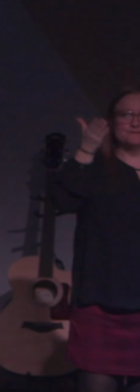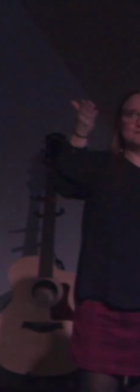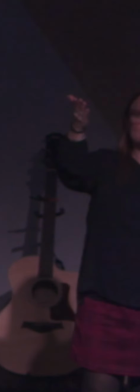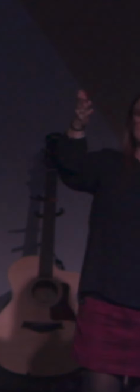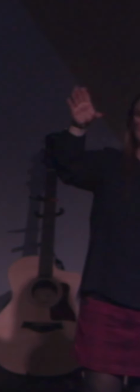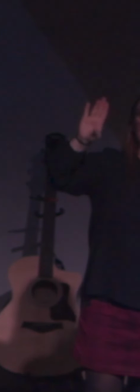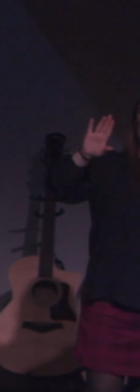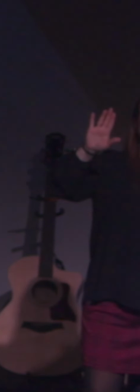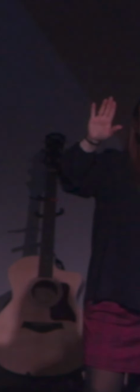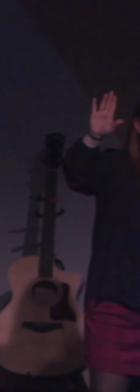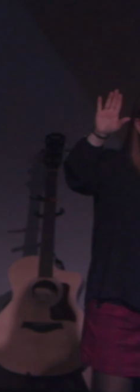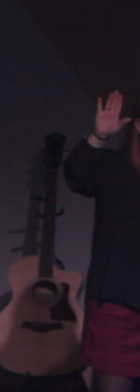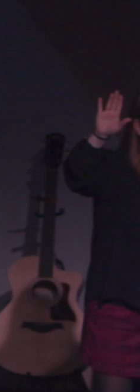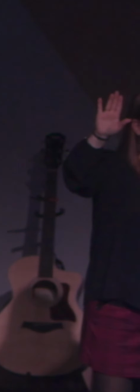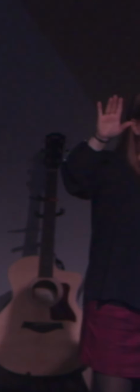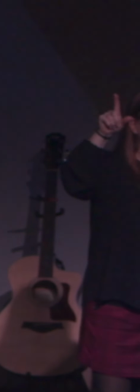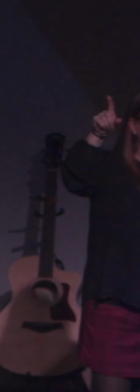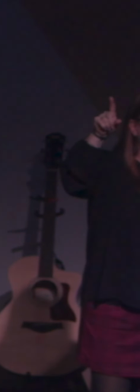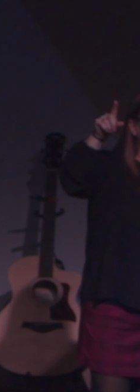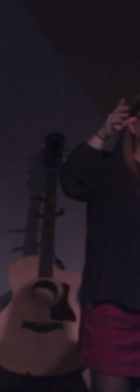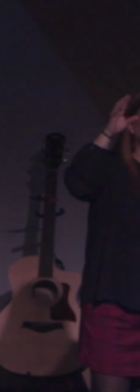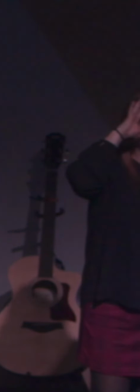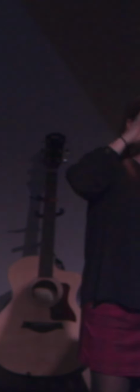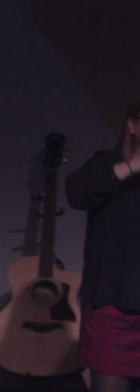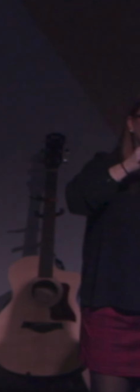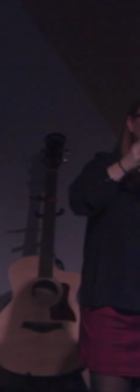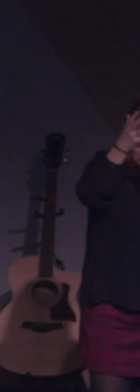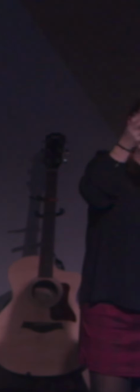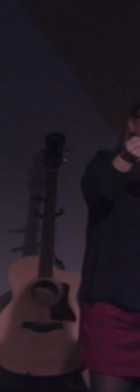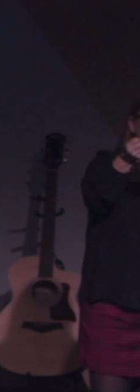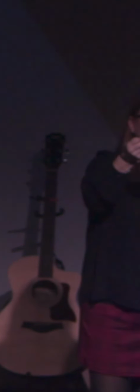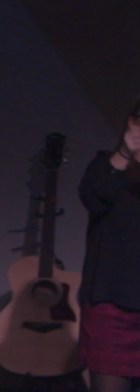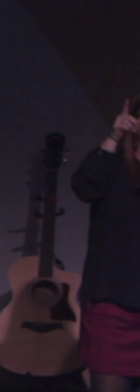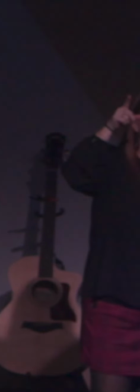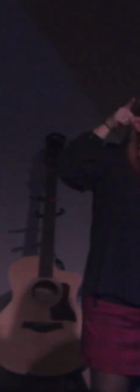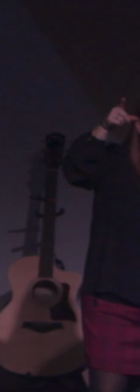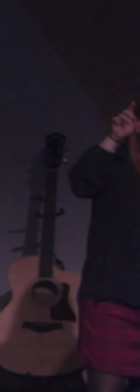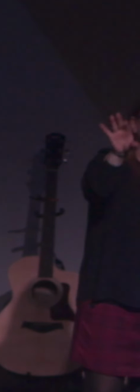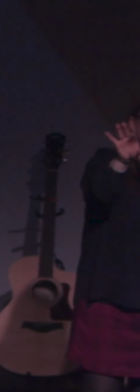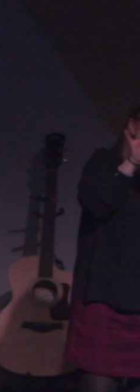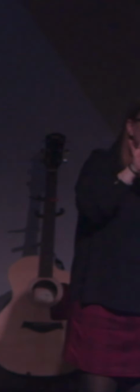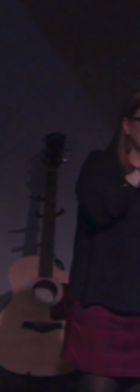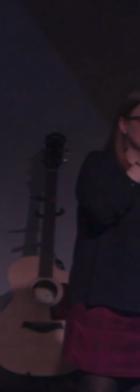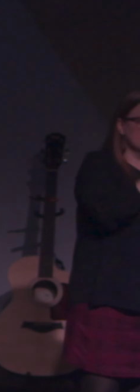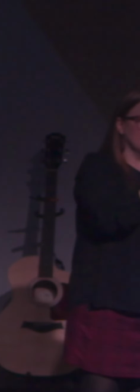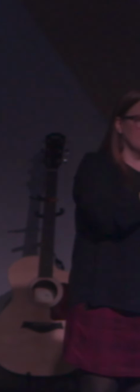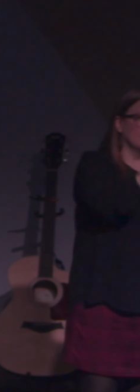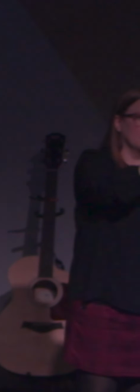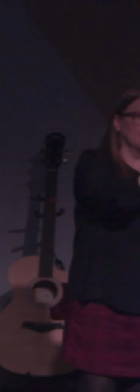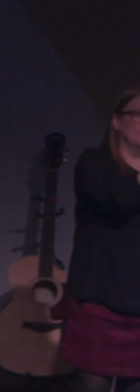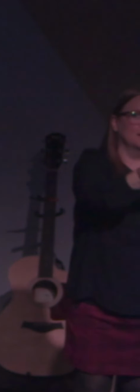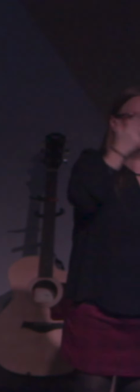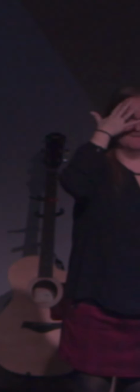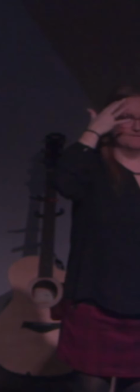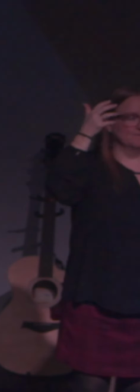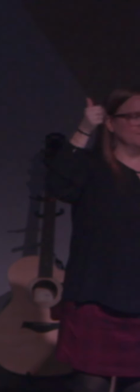That they have faith in the dot connector, and however he chooses to connect those dots is up to him.